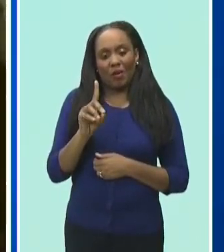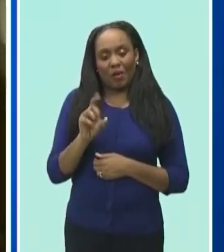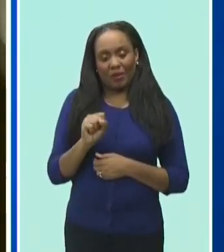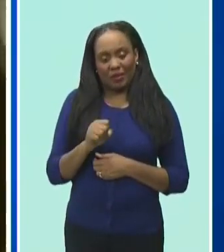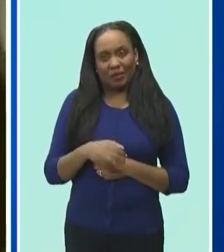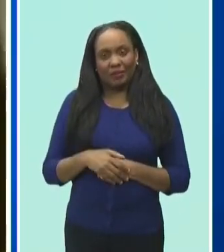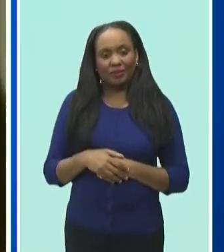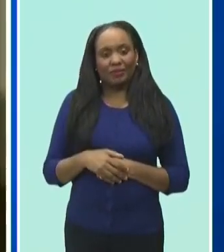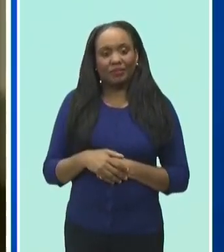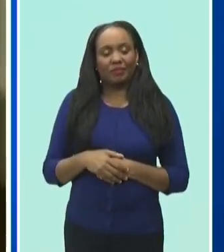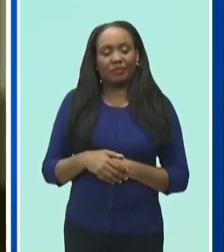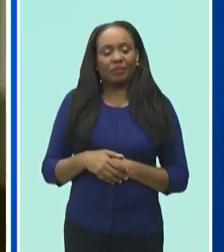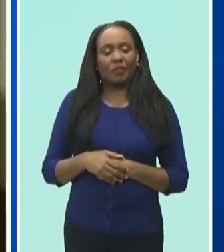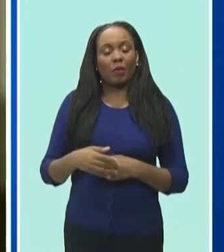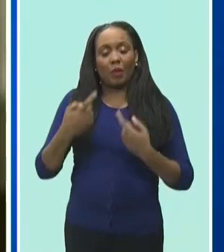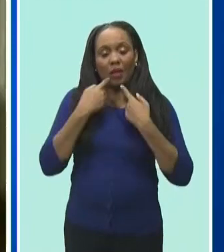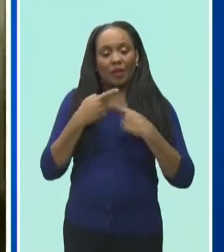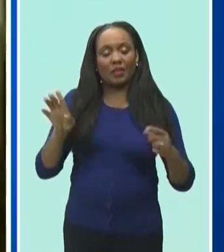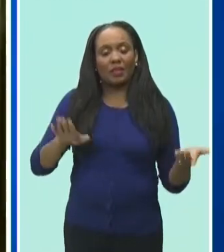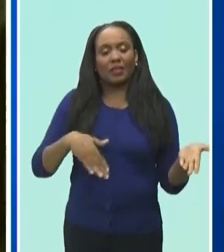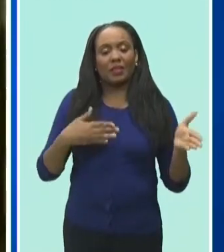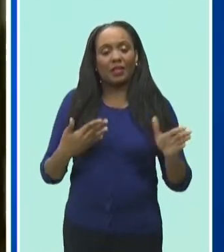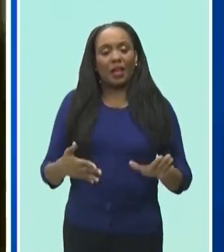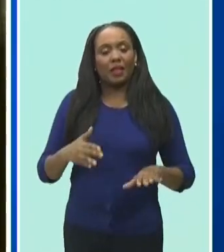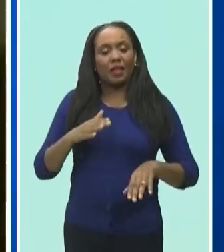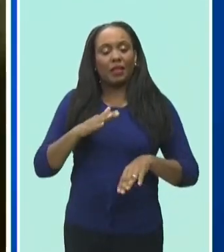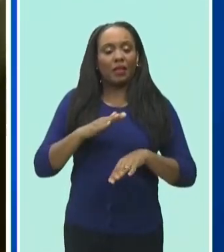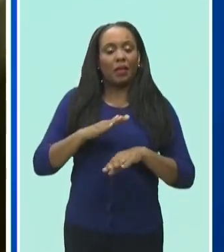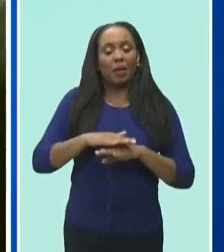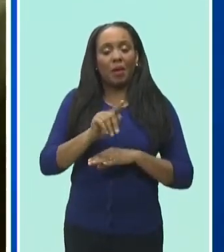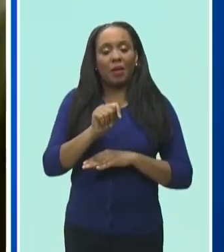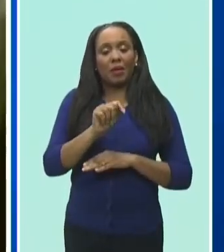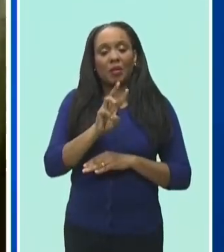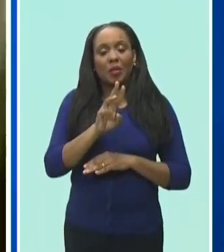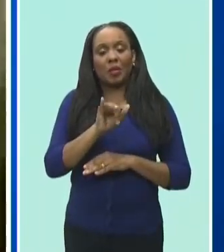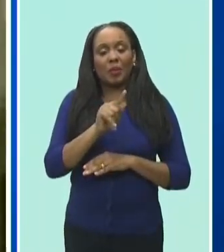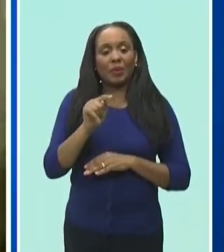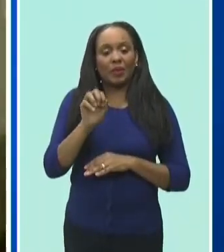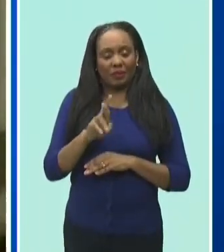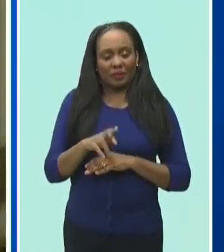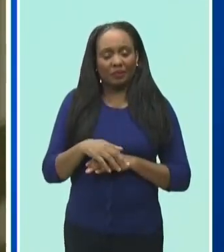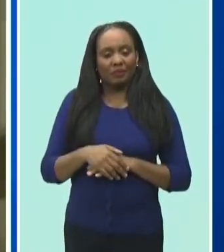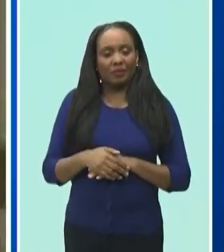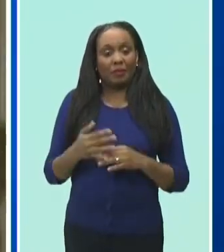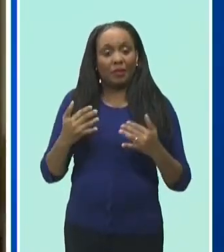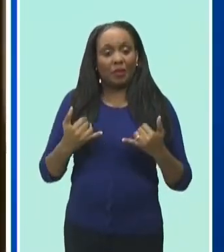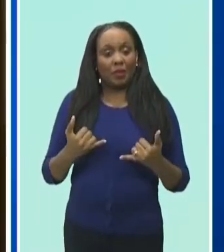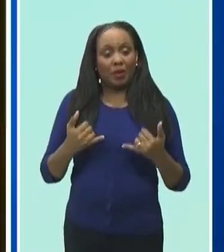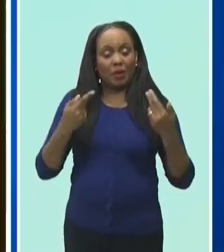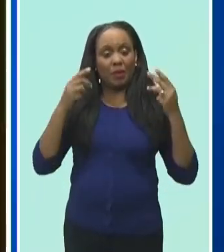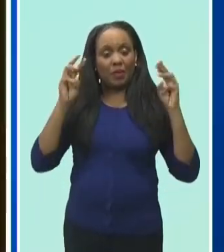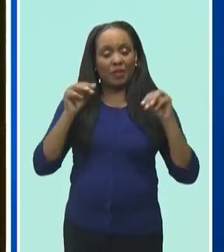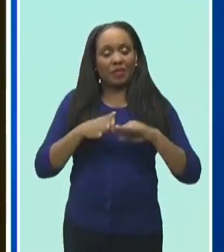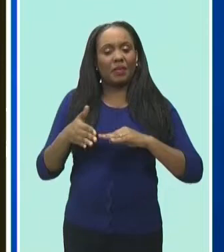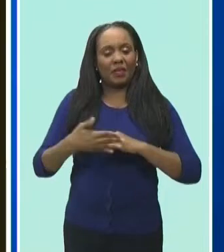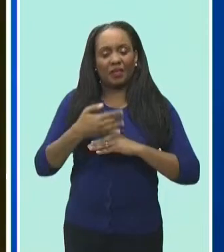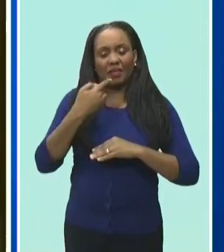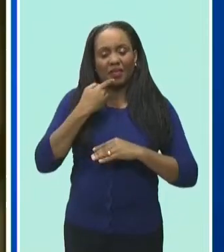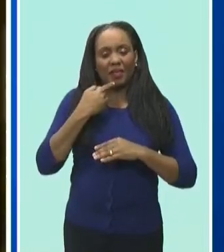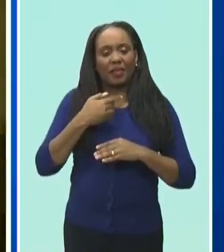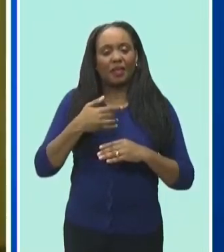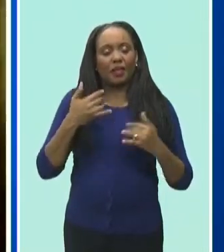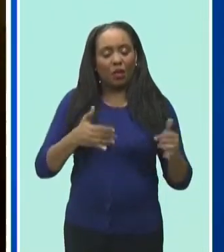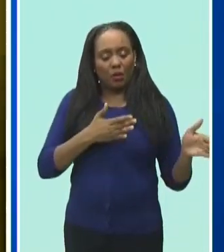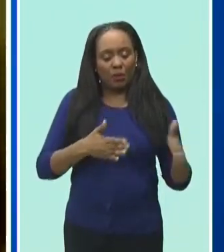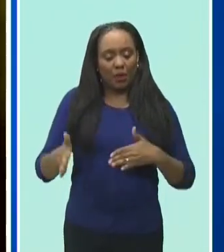death was officially announced on Twitter by Jamaican Prime Minister Andrew Holness, who revealed that the necessary arrangements were being made to have Mr.